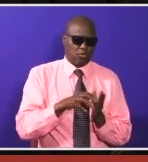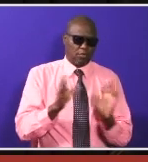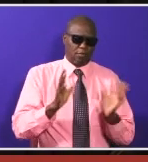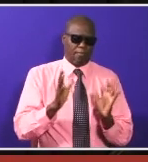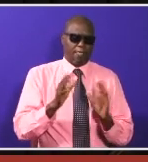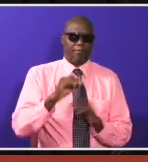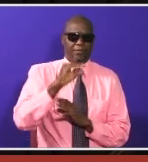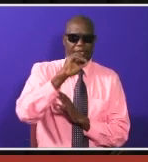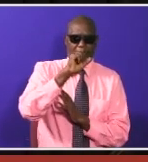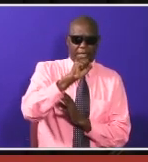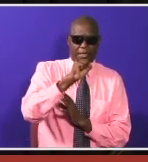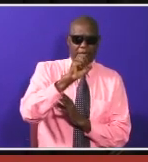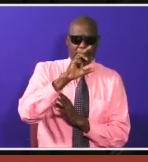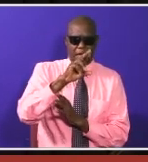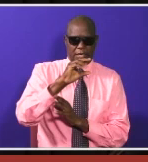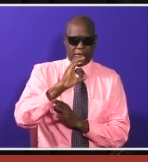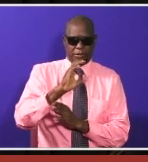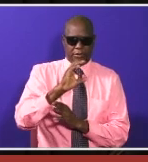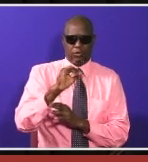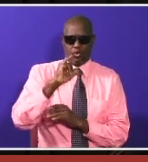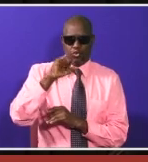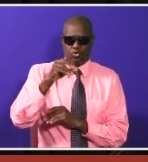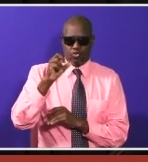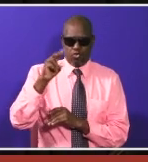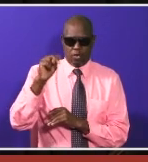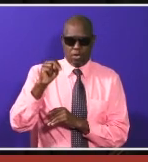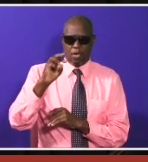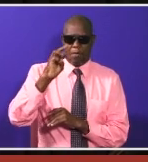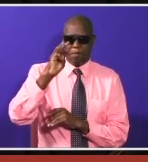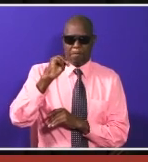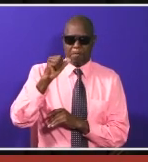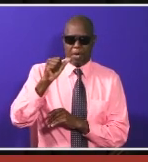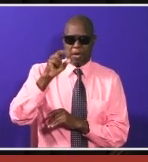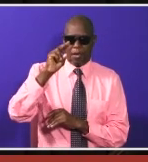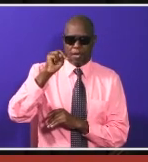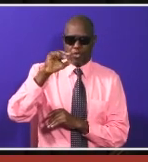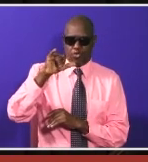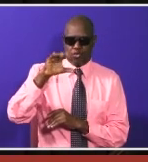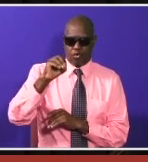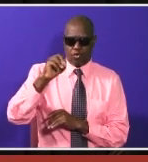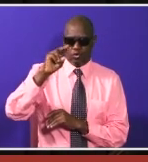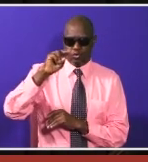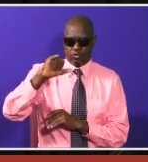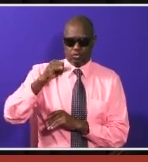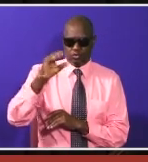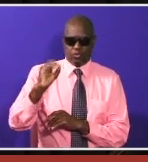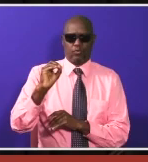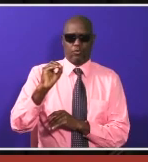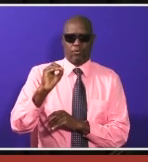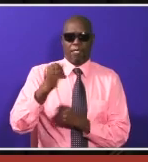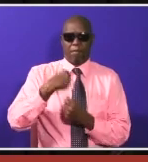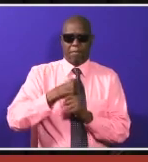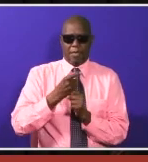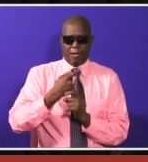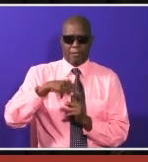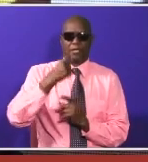SRC Commissioner John Monyoncho as he gets to give us, to make us understand more about the SRC. Karibu sana to the